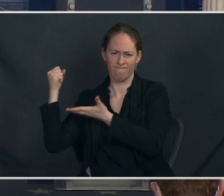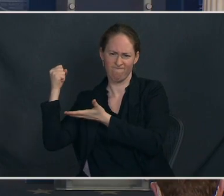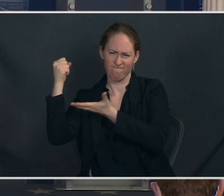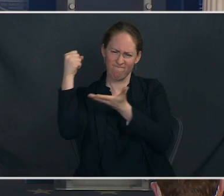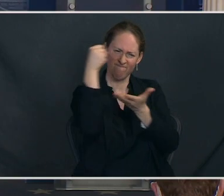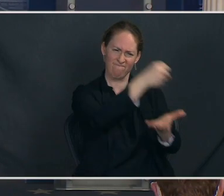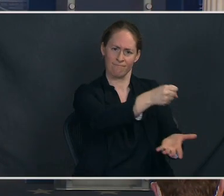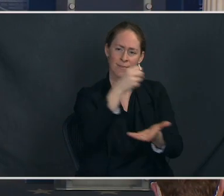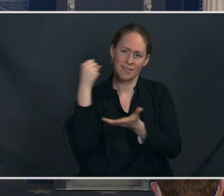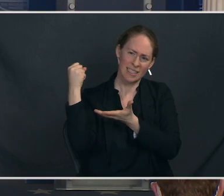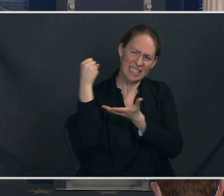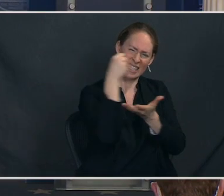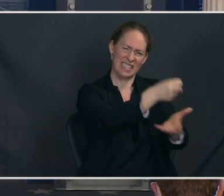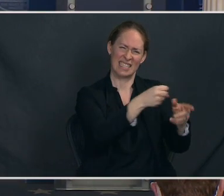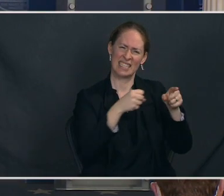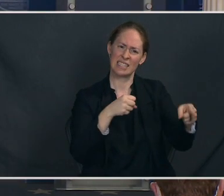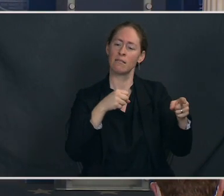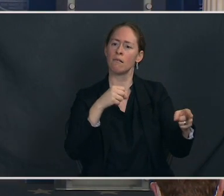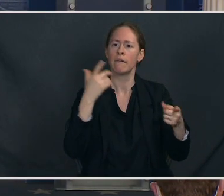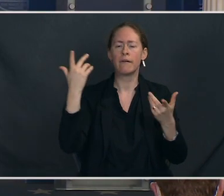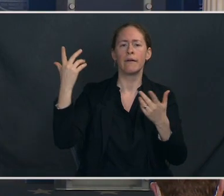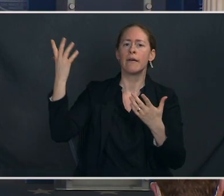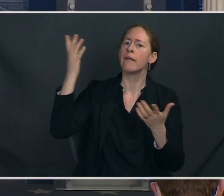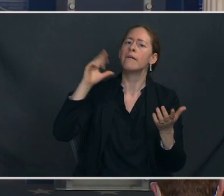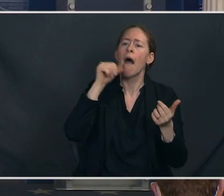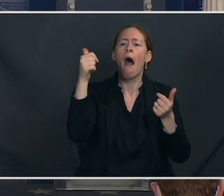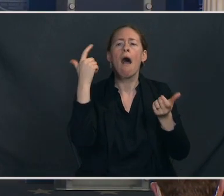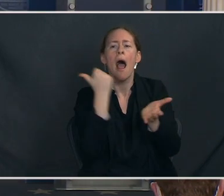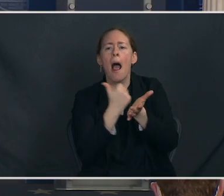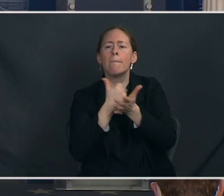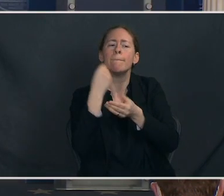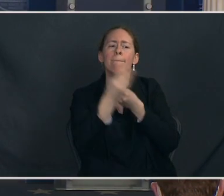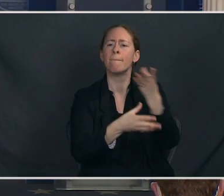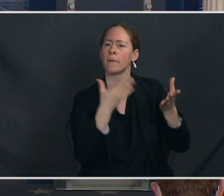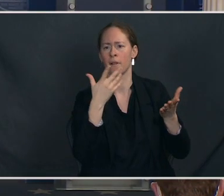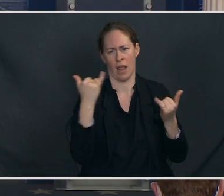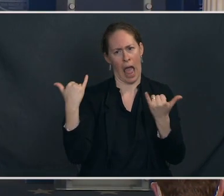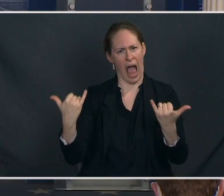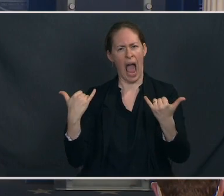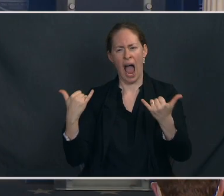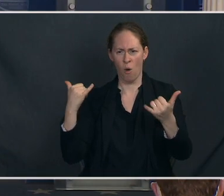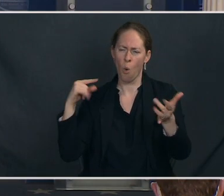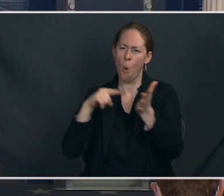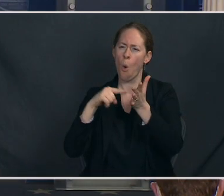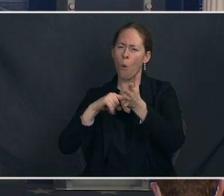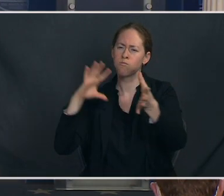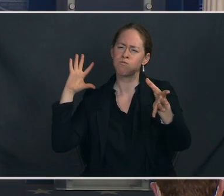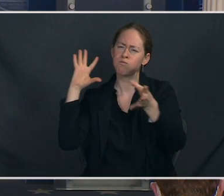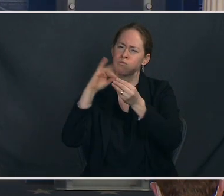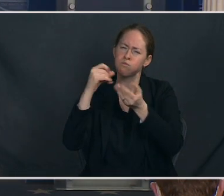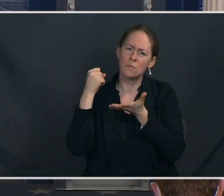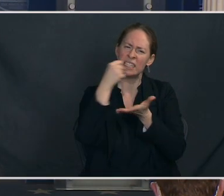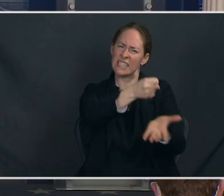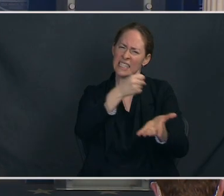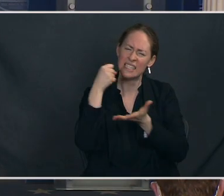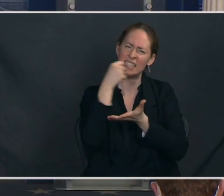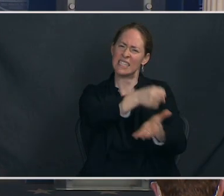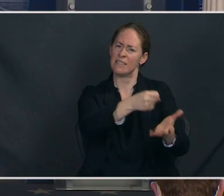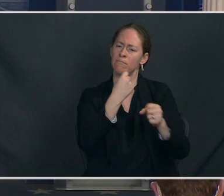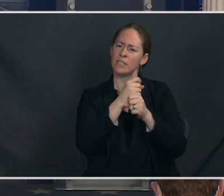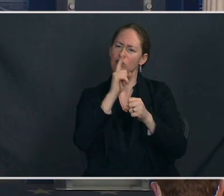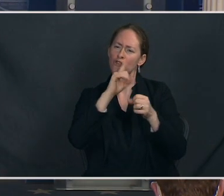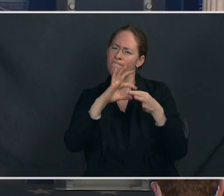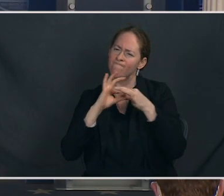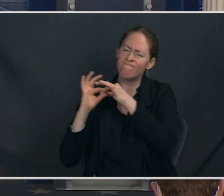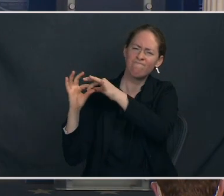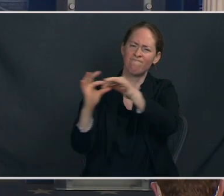put equity at the heart of our recovery. His ambitious agenda builds on a legacy of Americans forging opportunity out